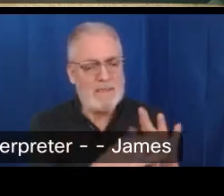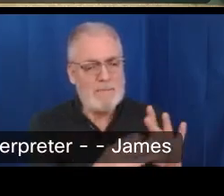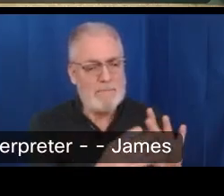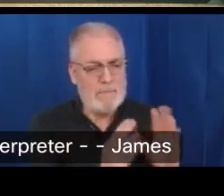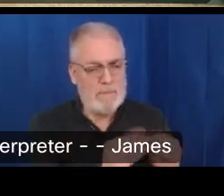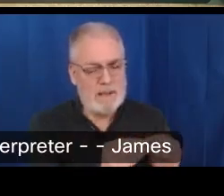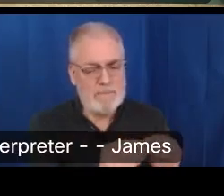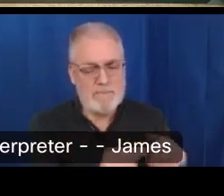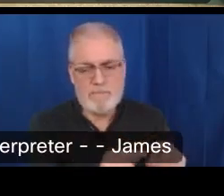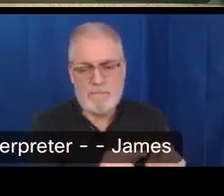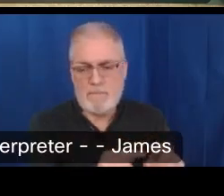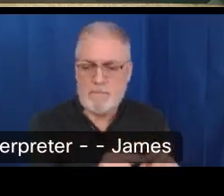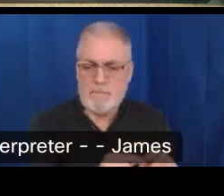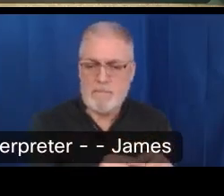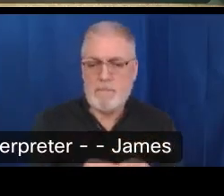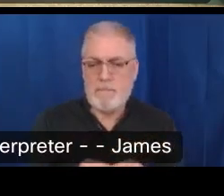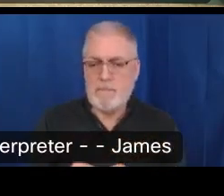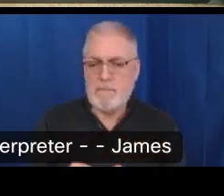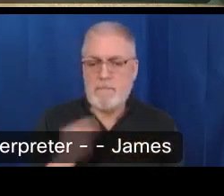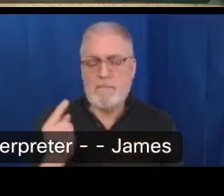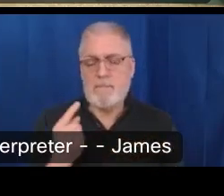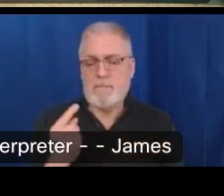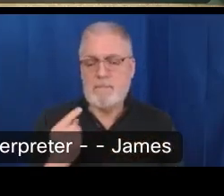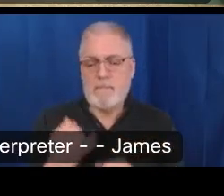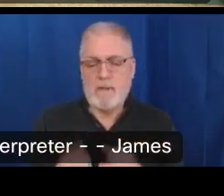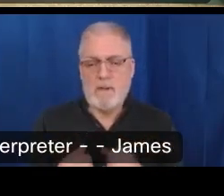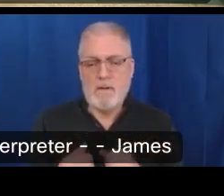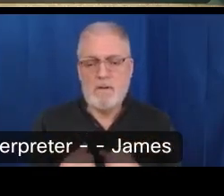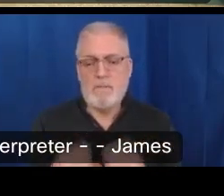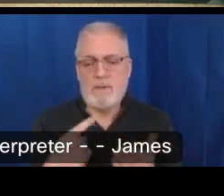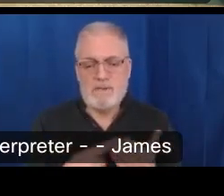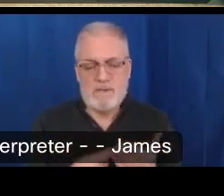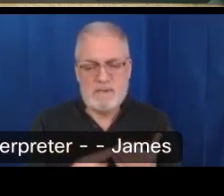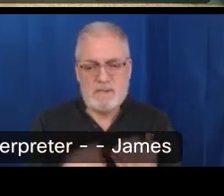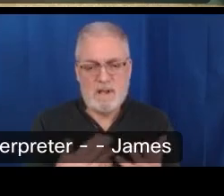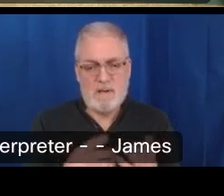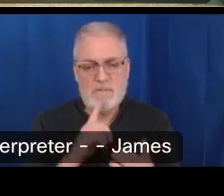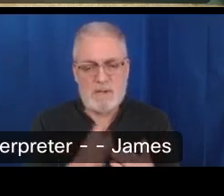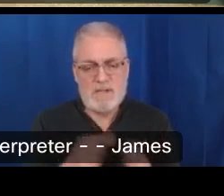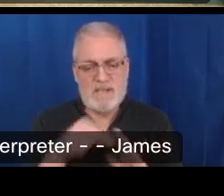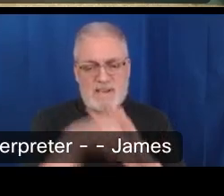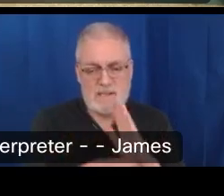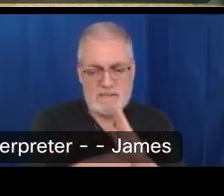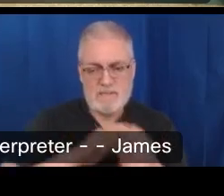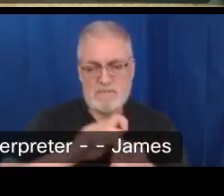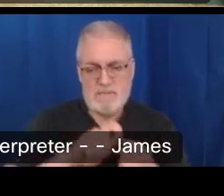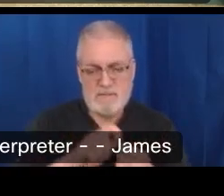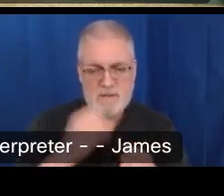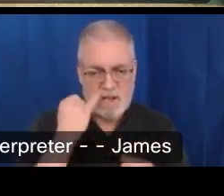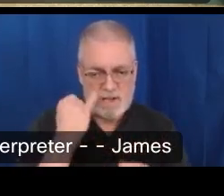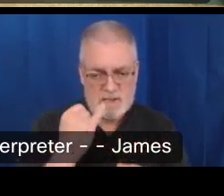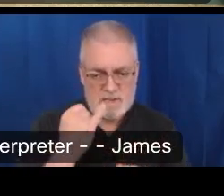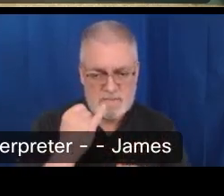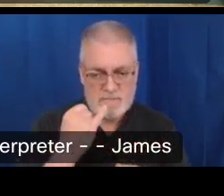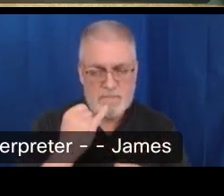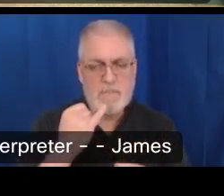It's Mila again. We've been talking about lots of really intense specific ideas. I think we